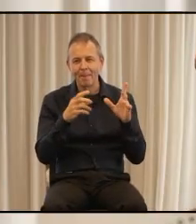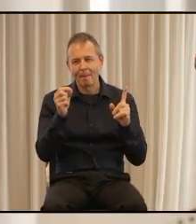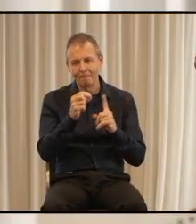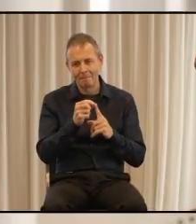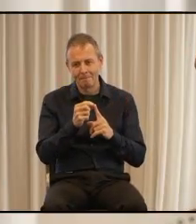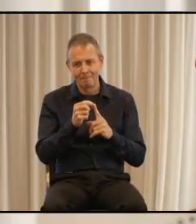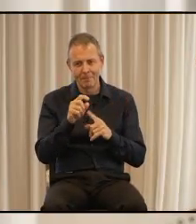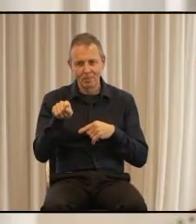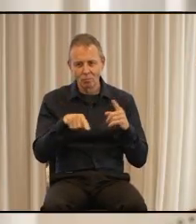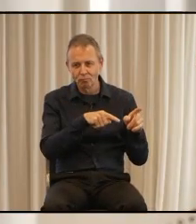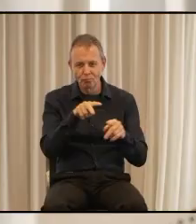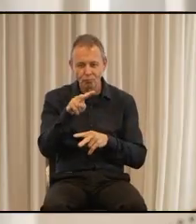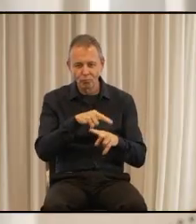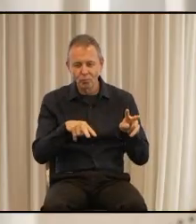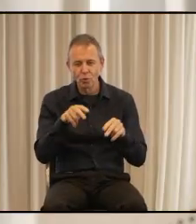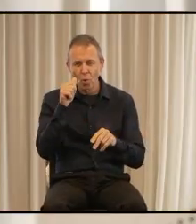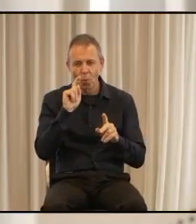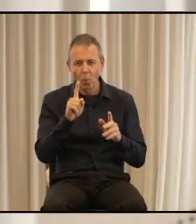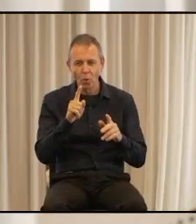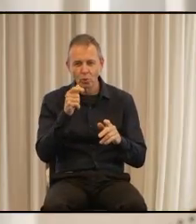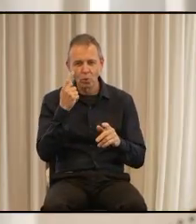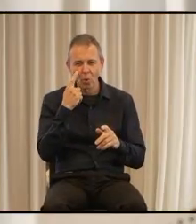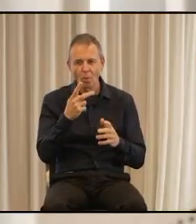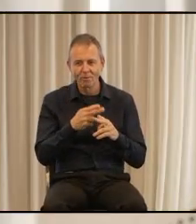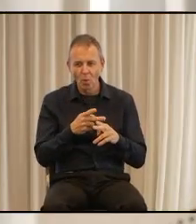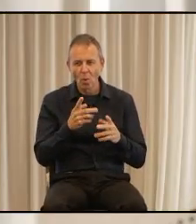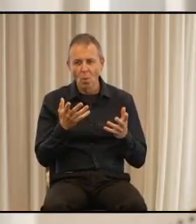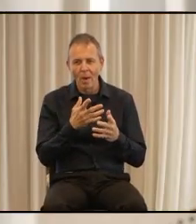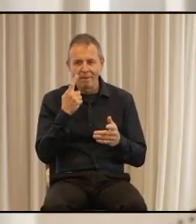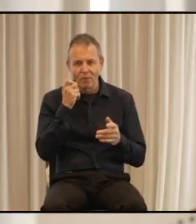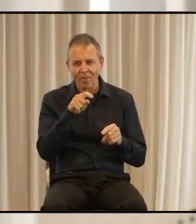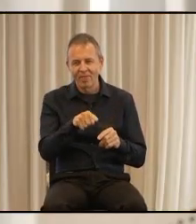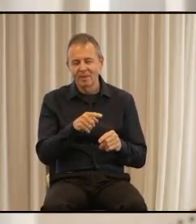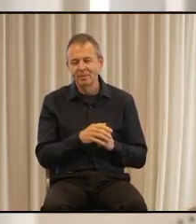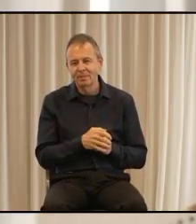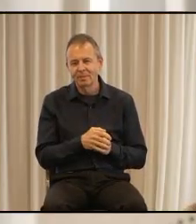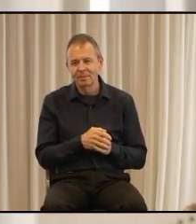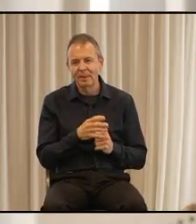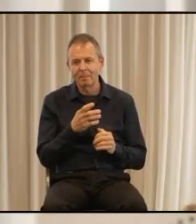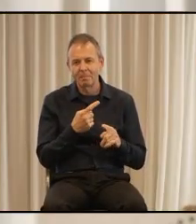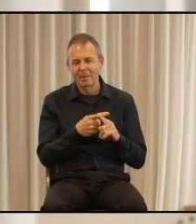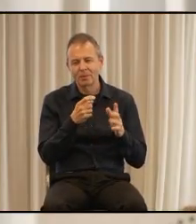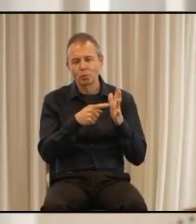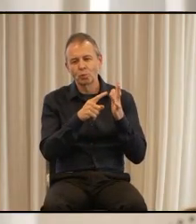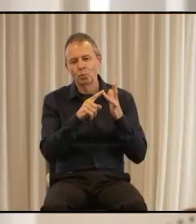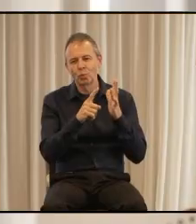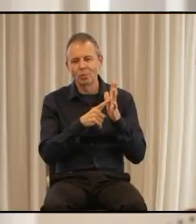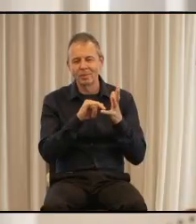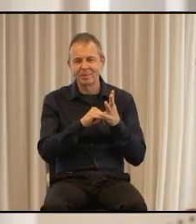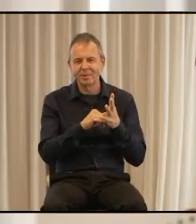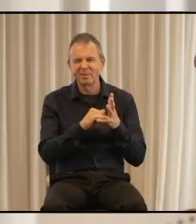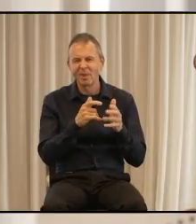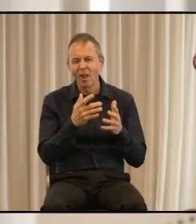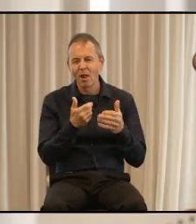know how we know what we're looking for and where to go. And we need some tools, some keys in order to be able